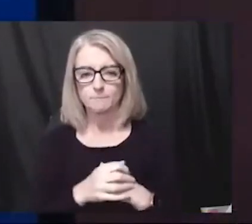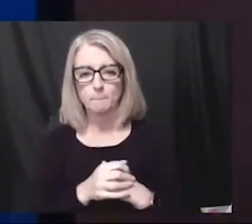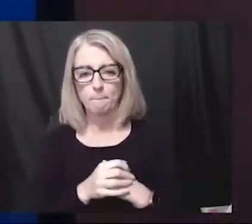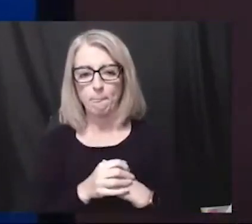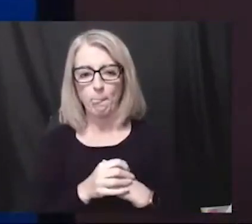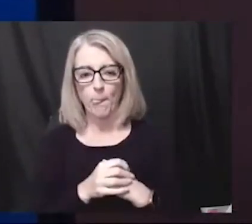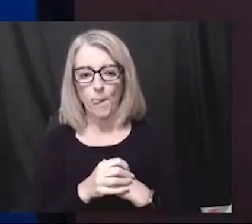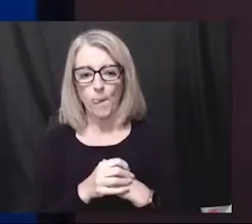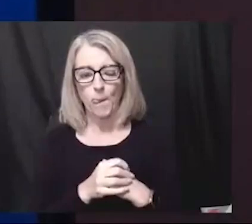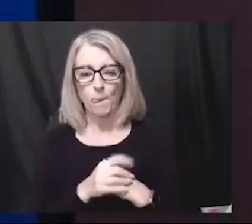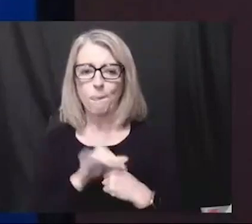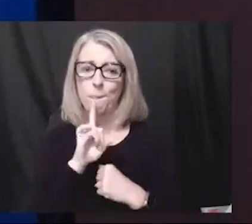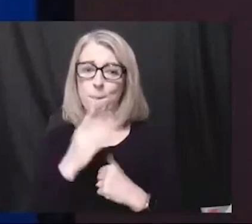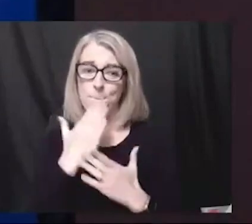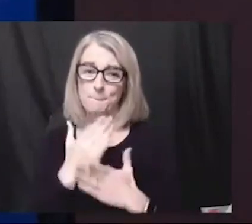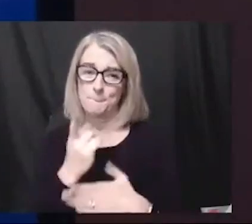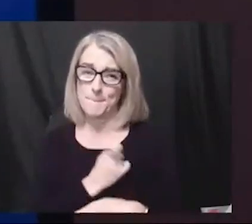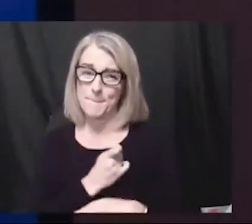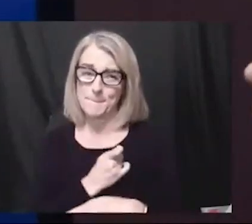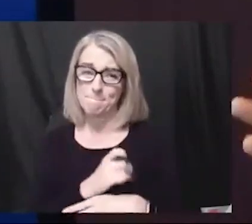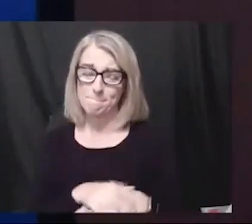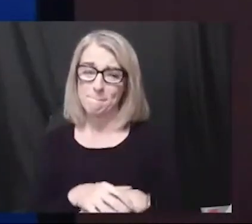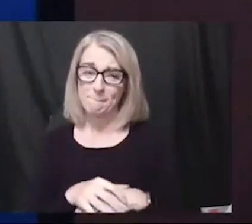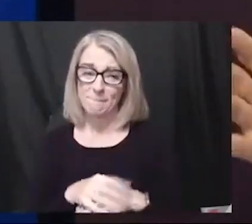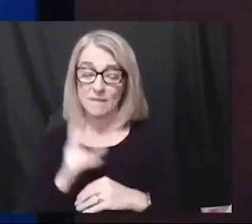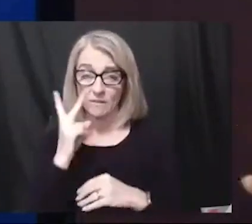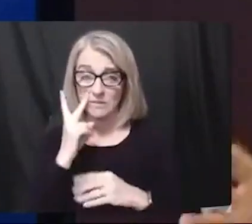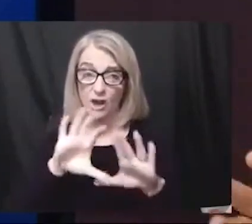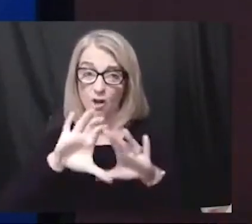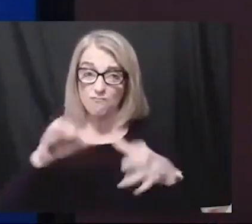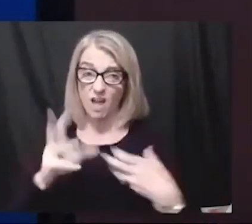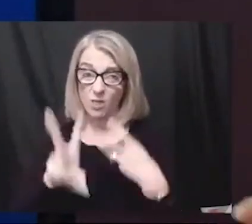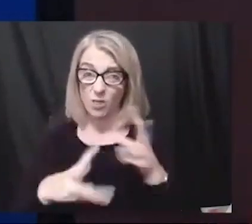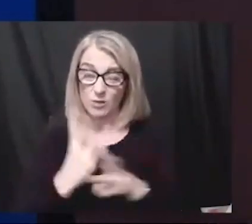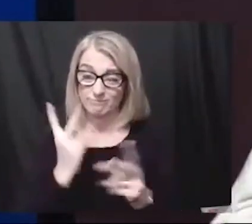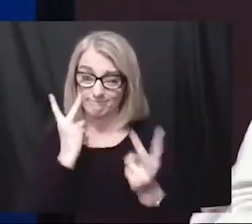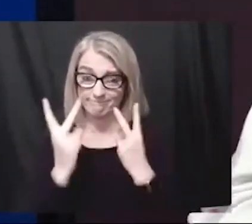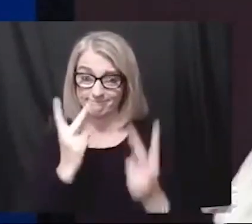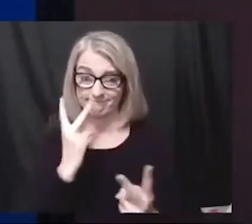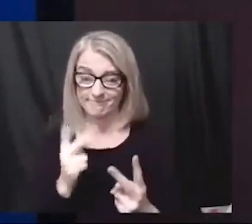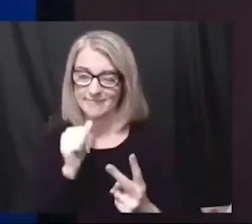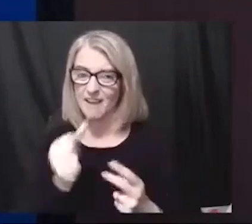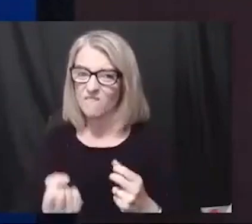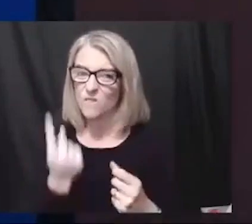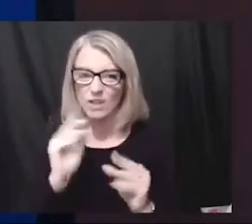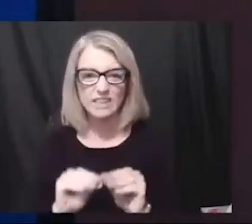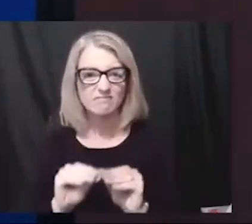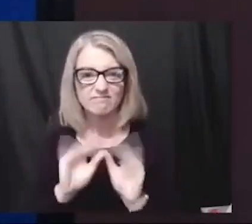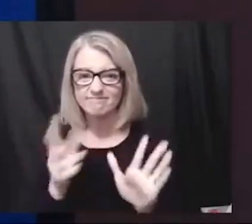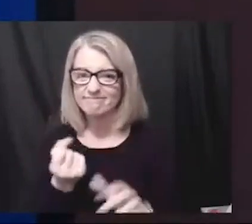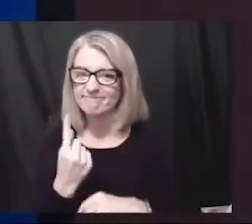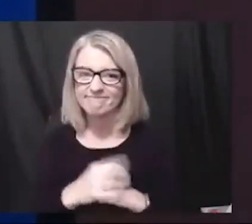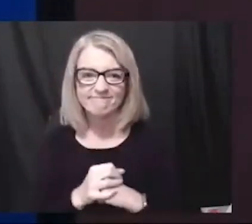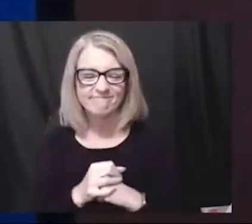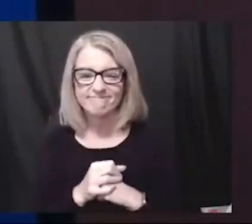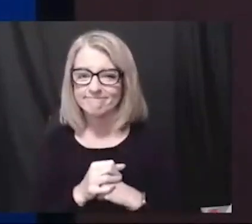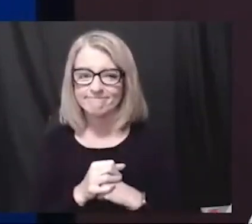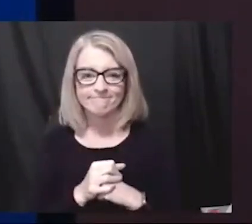Yeah, let's do it. All right. Well, these numbers are better, Hawk, but they're not great. And I think what we have to wonder about still is